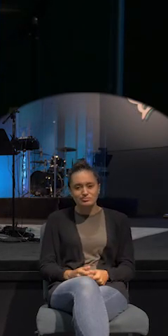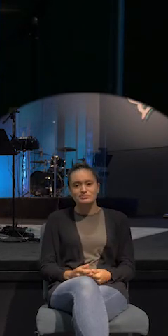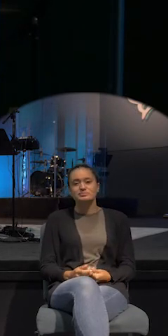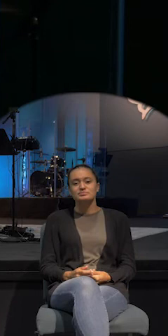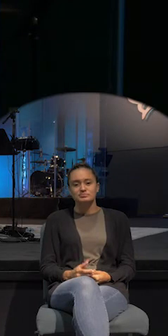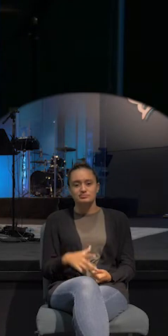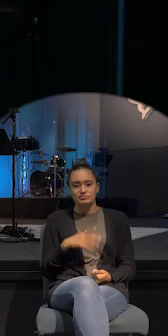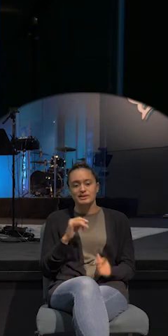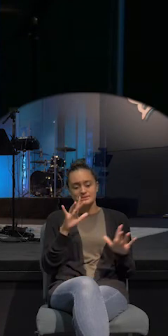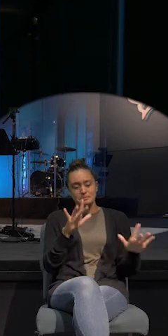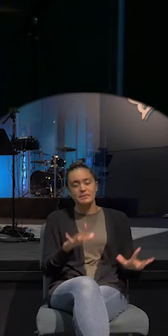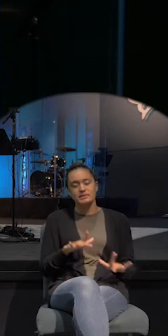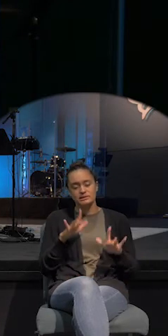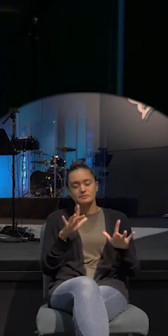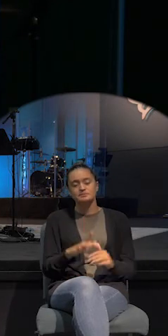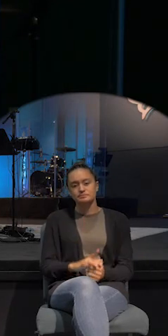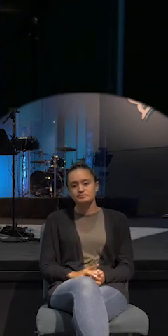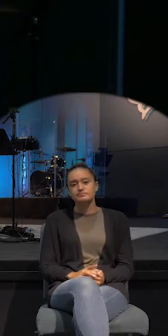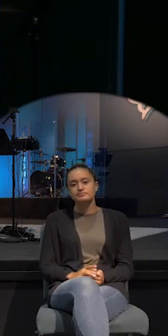and sympathy.